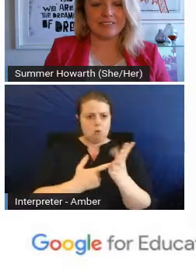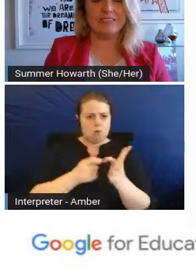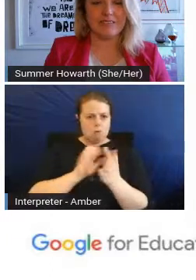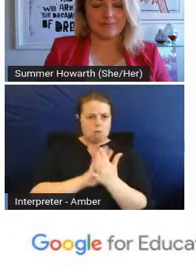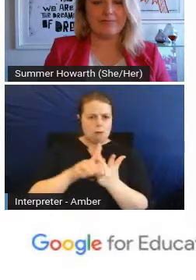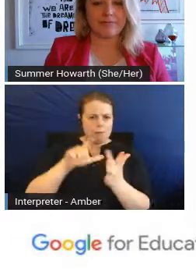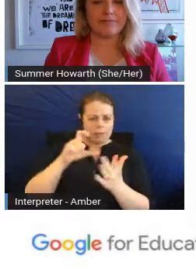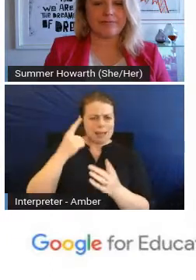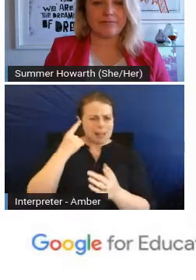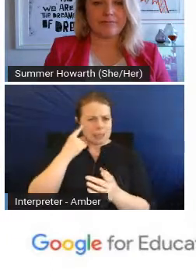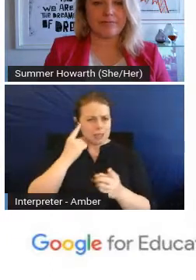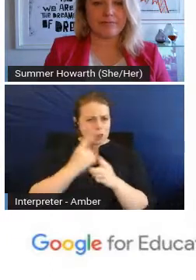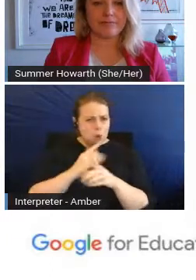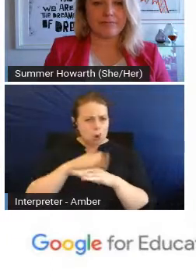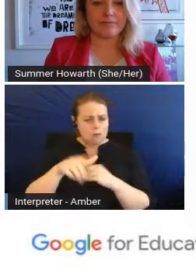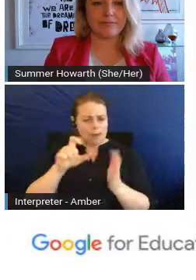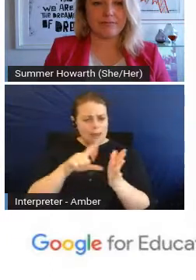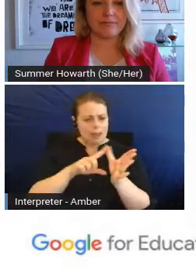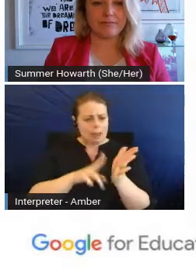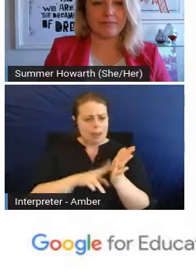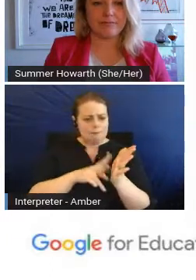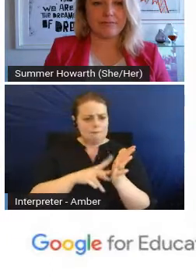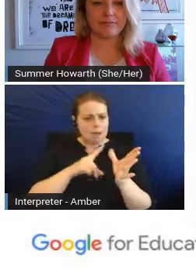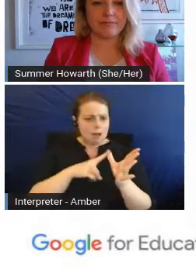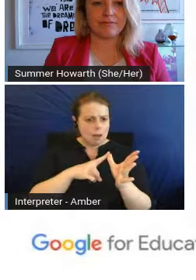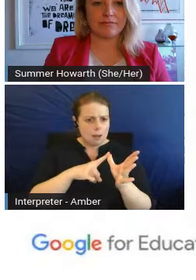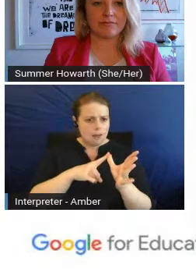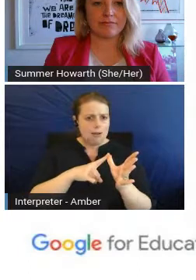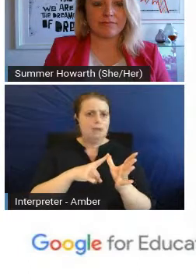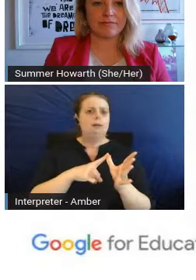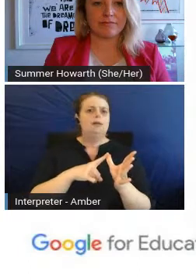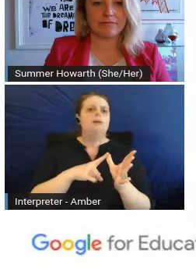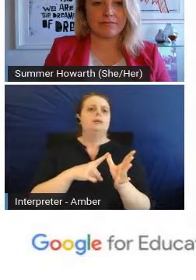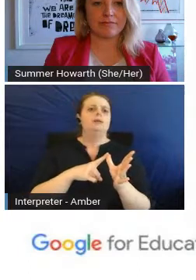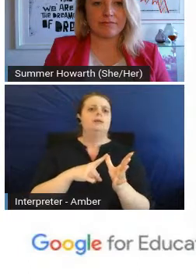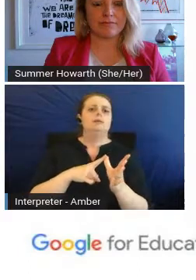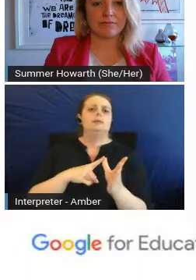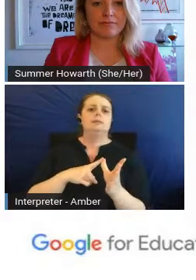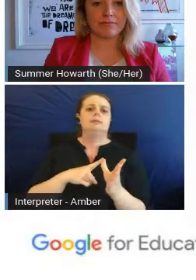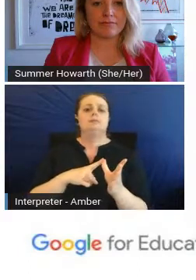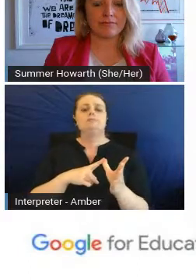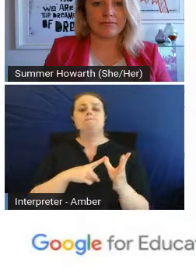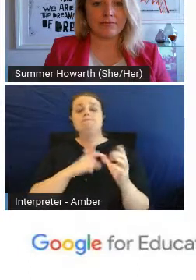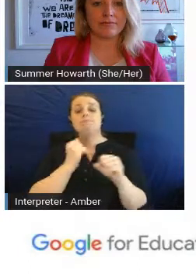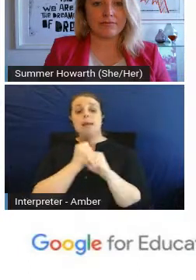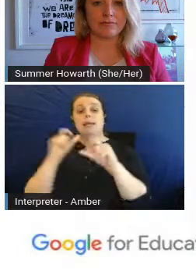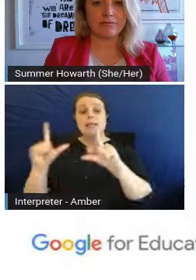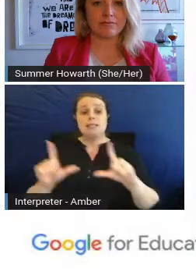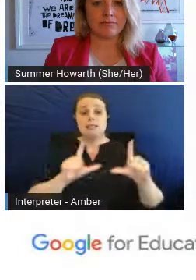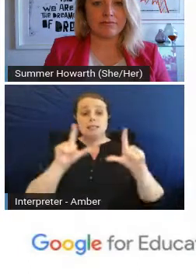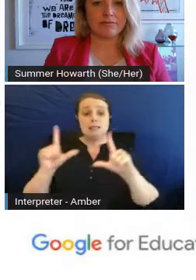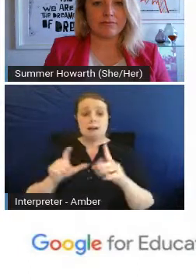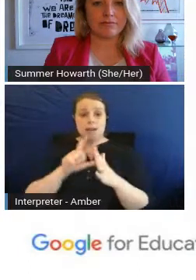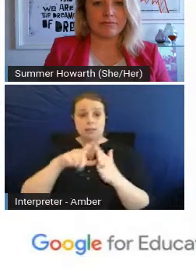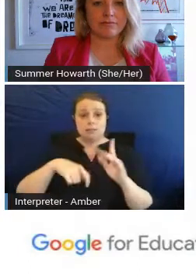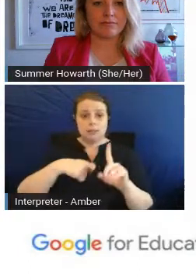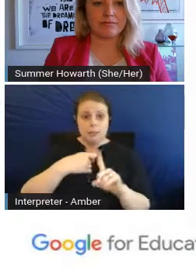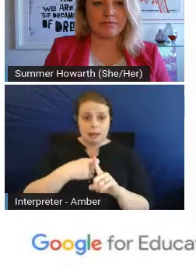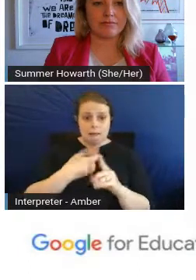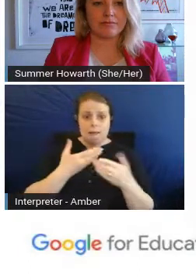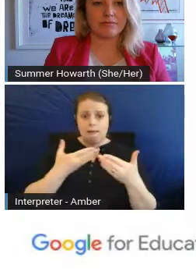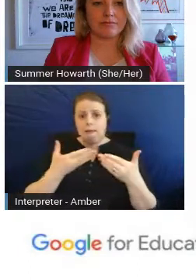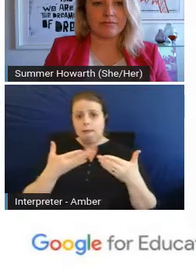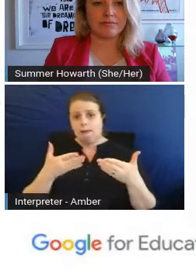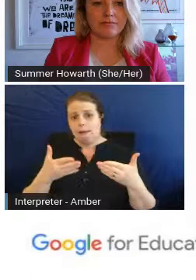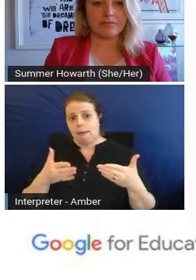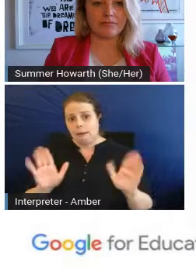weeks ago. The idea of creating infographics, making a slide deck, any proxy for learning that allows